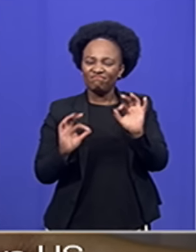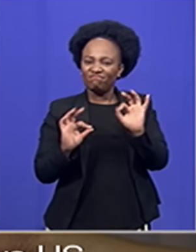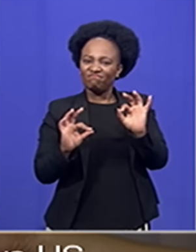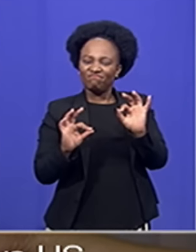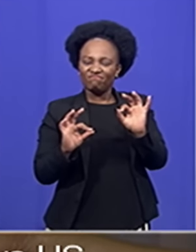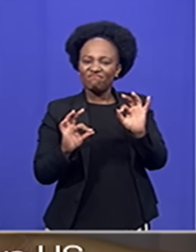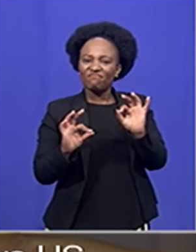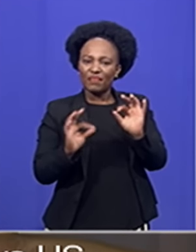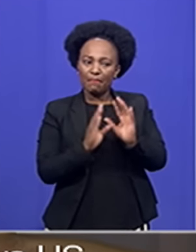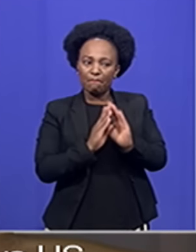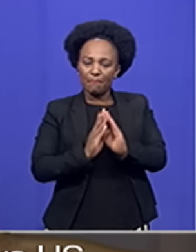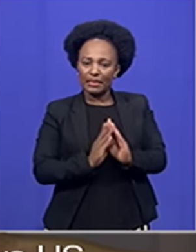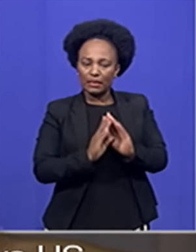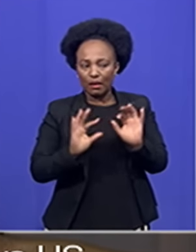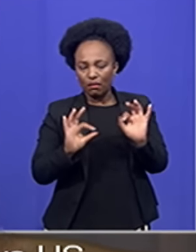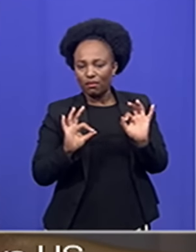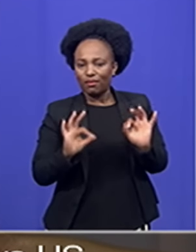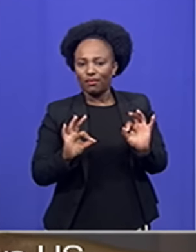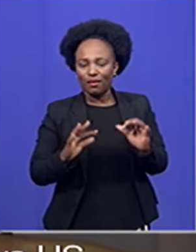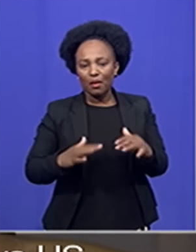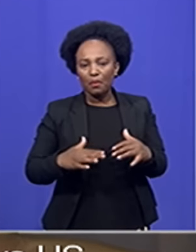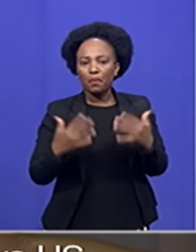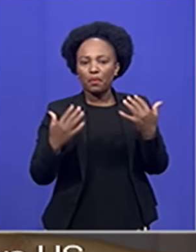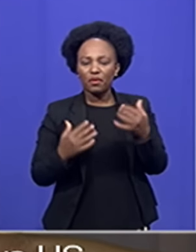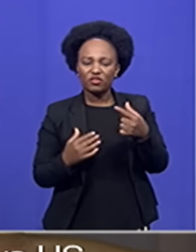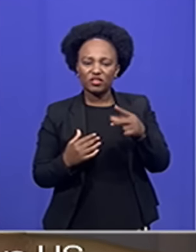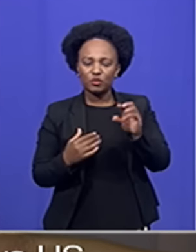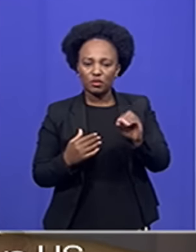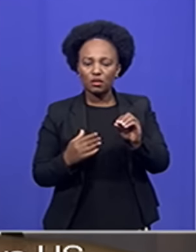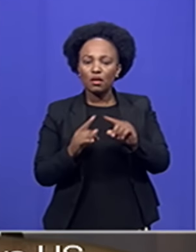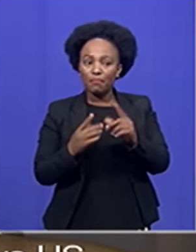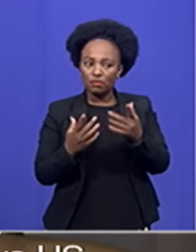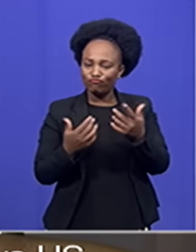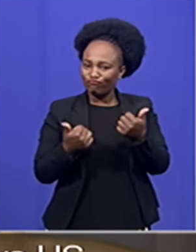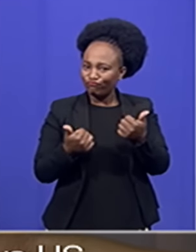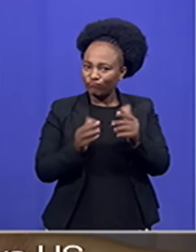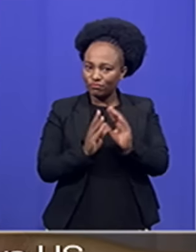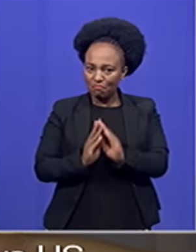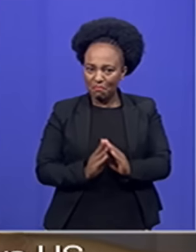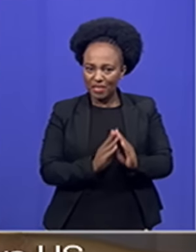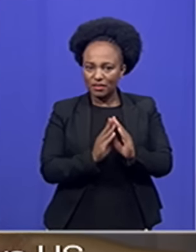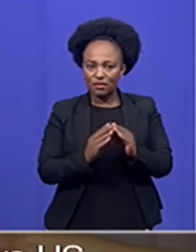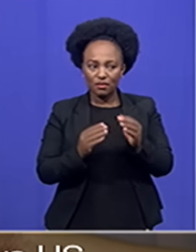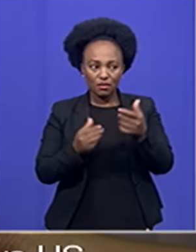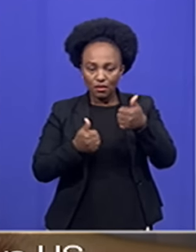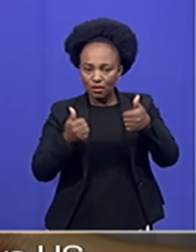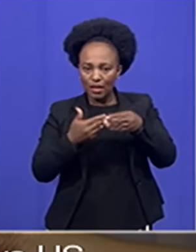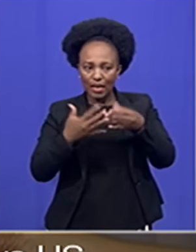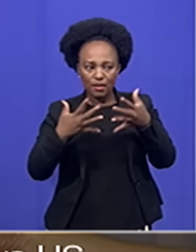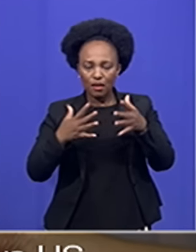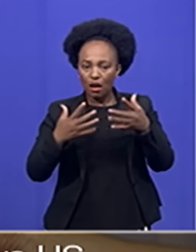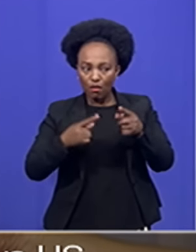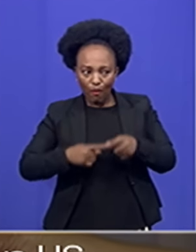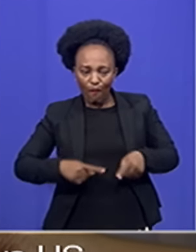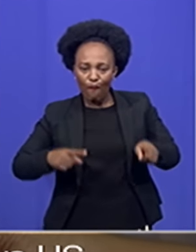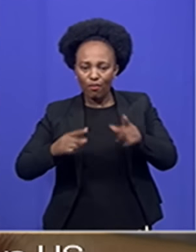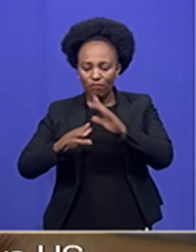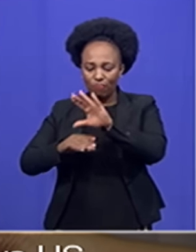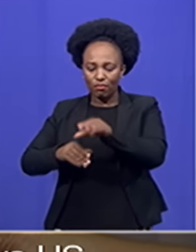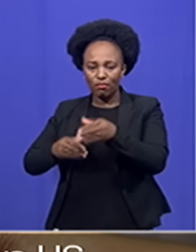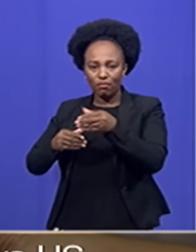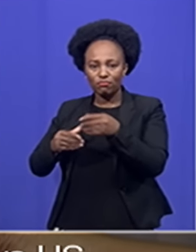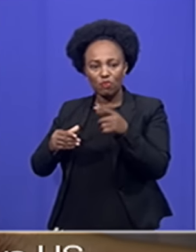bo le that kind of legitimacy G20 mme ke e fetile baetapele ba dumalane ka statement so ba dirile that